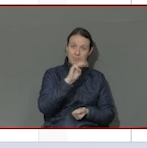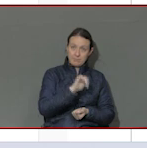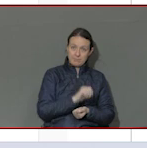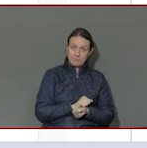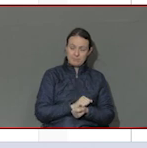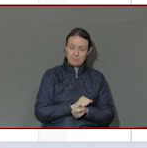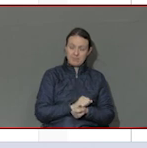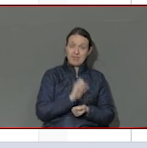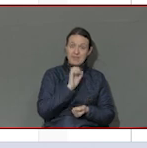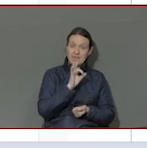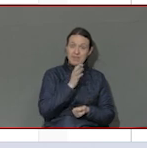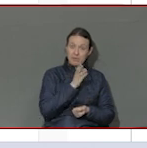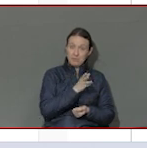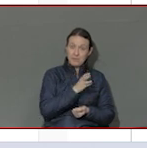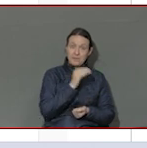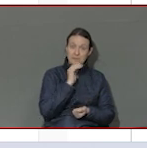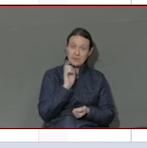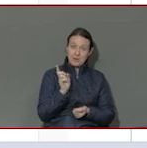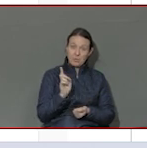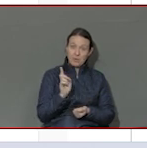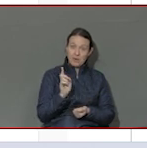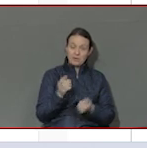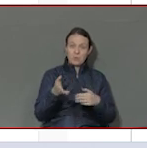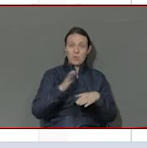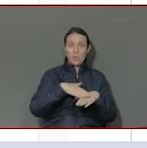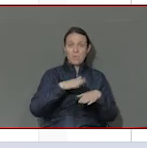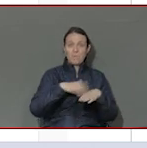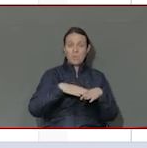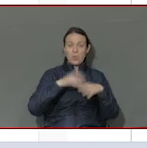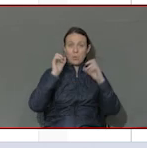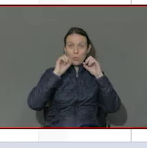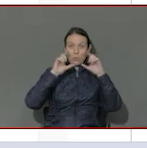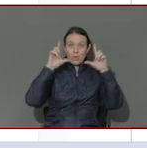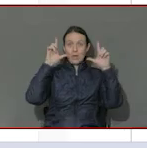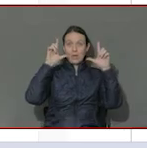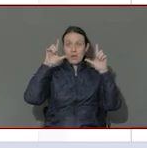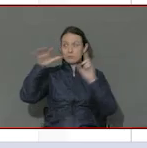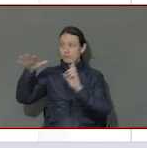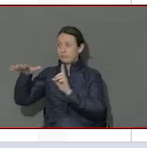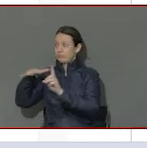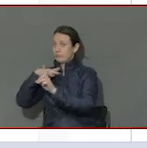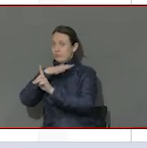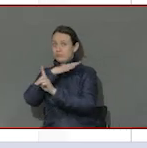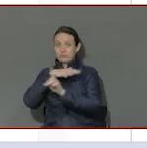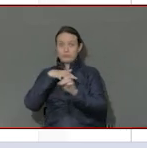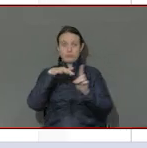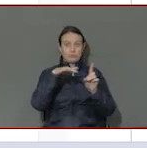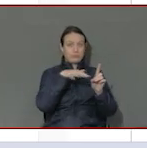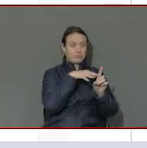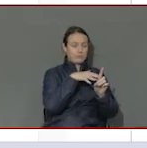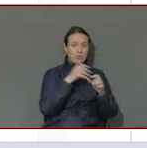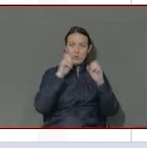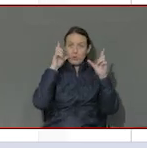have what? An increased awareness of the environment. Not just